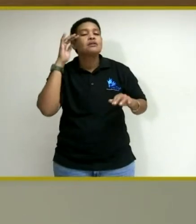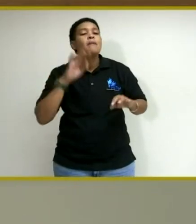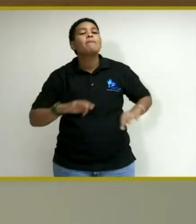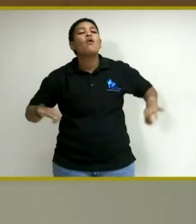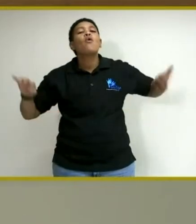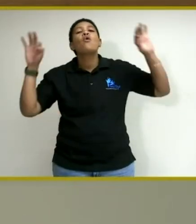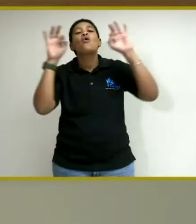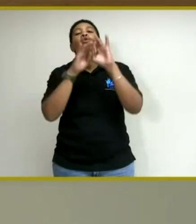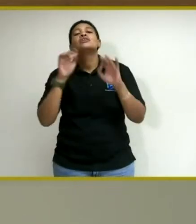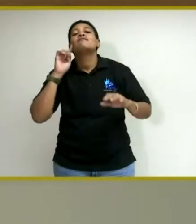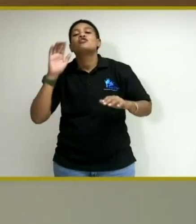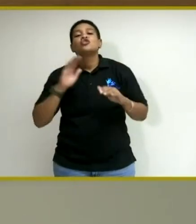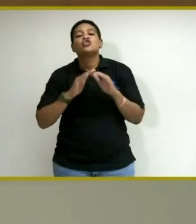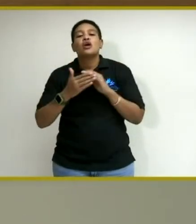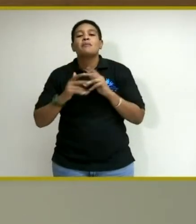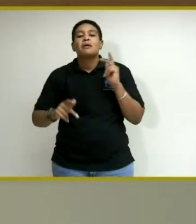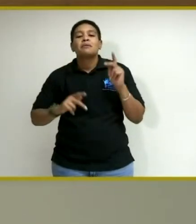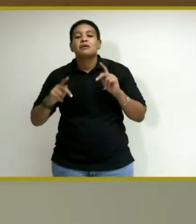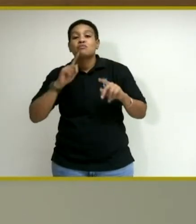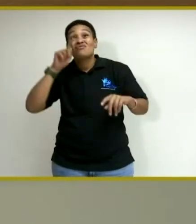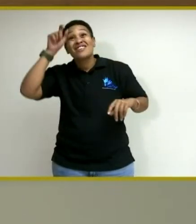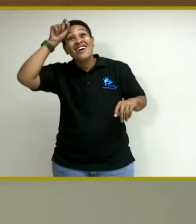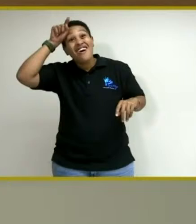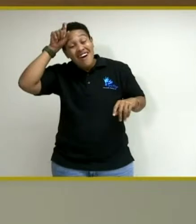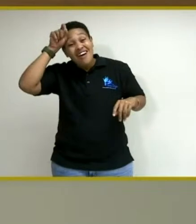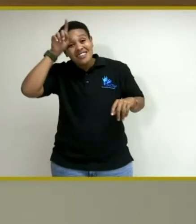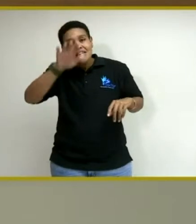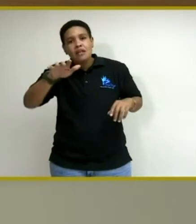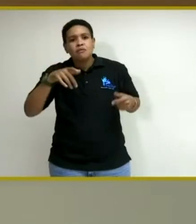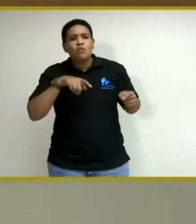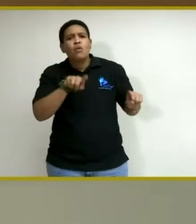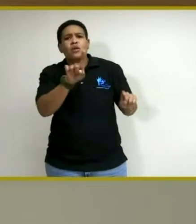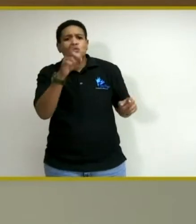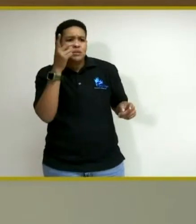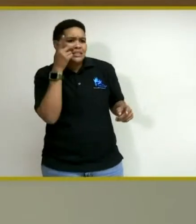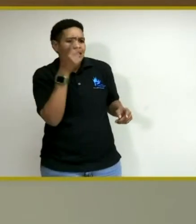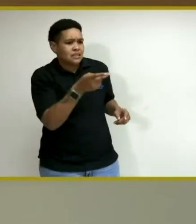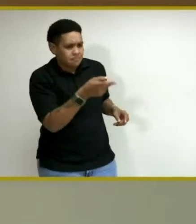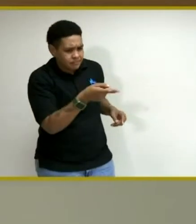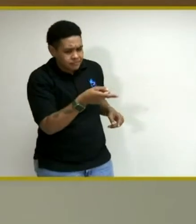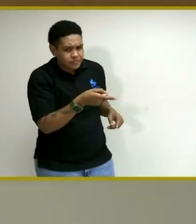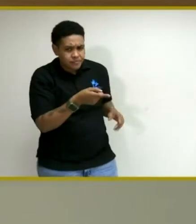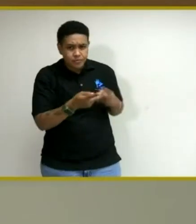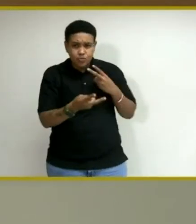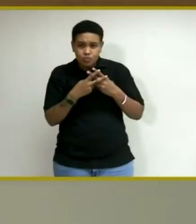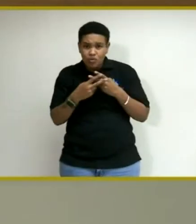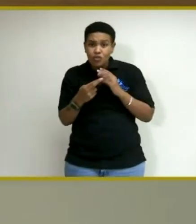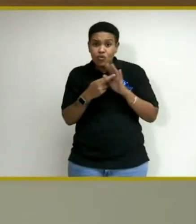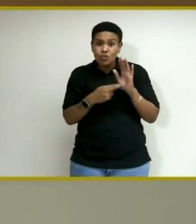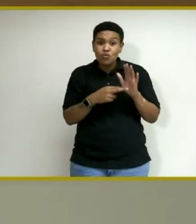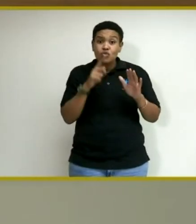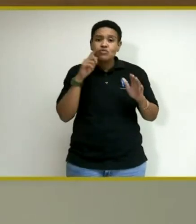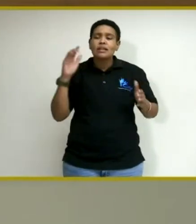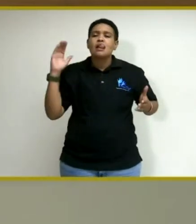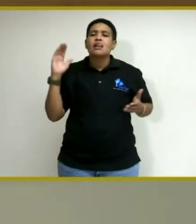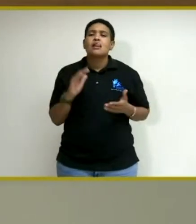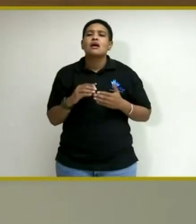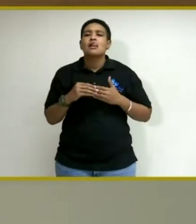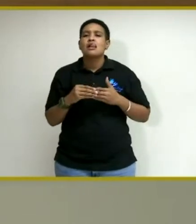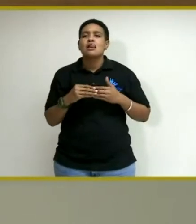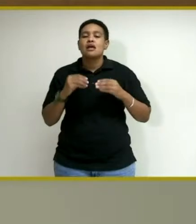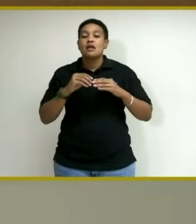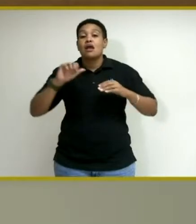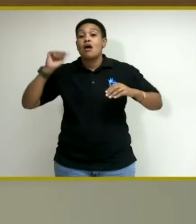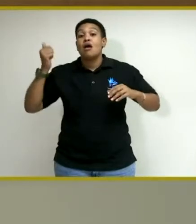important for Jamaicans to understand. While you see quarantine measures being released in other